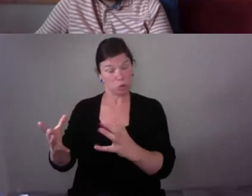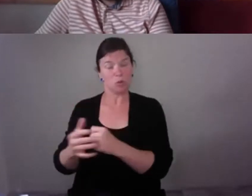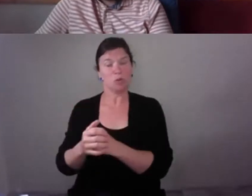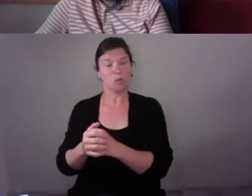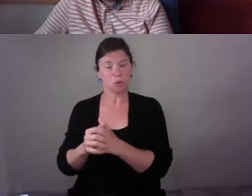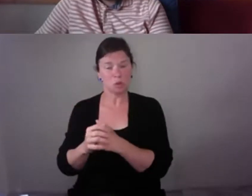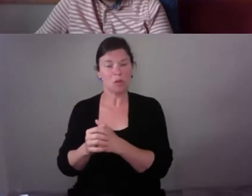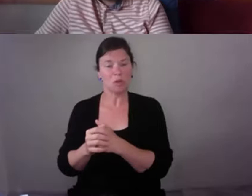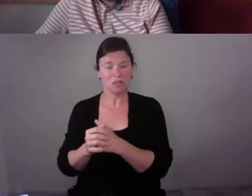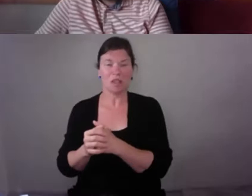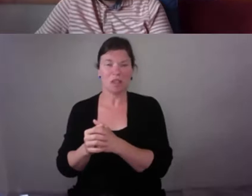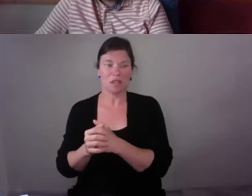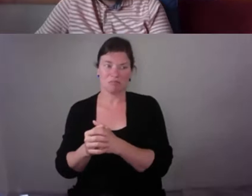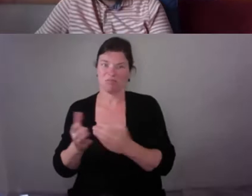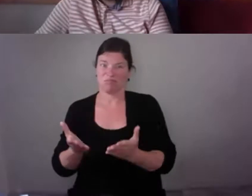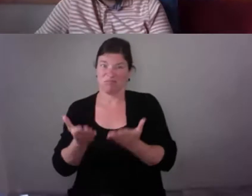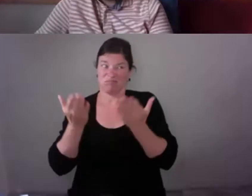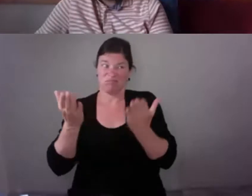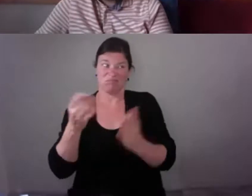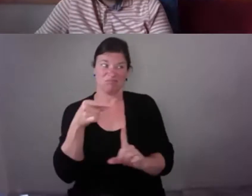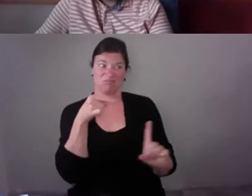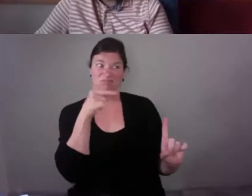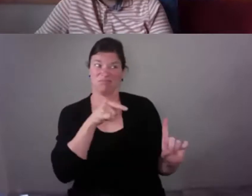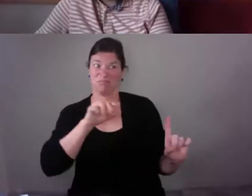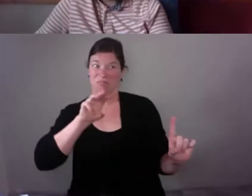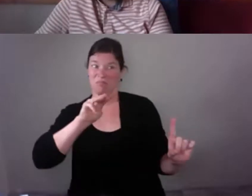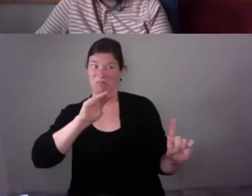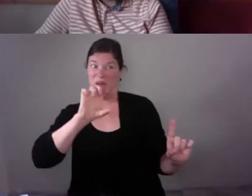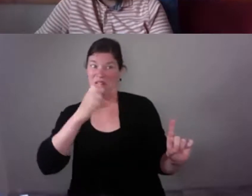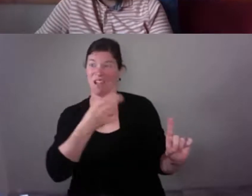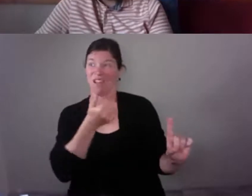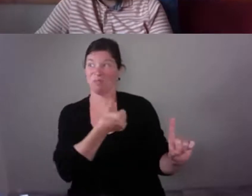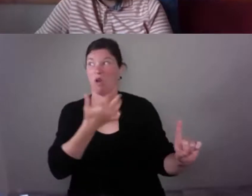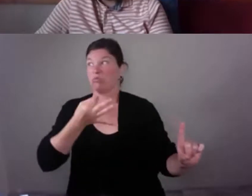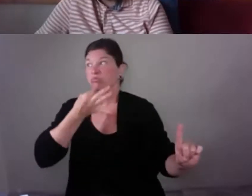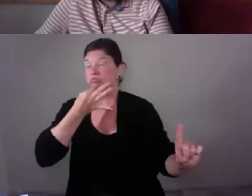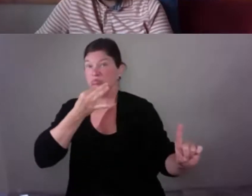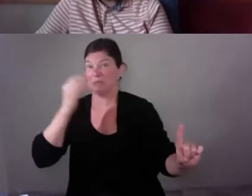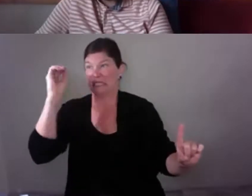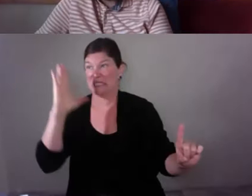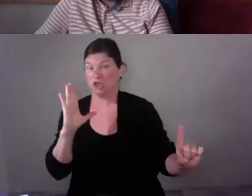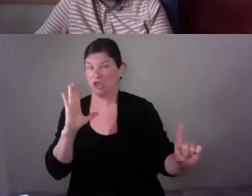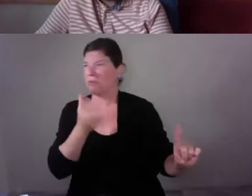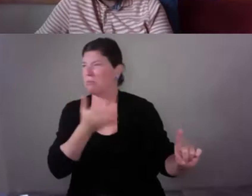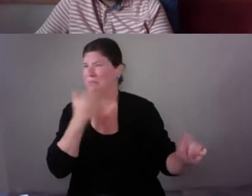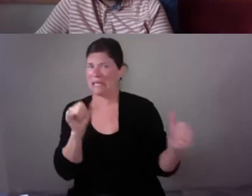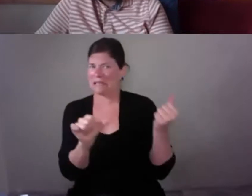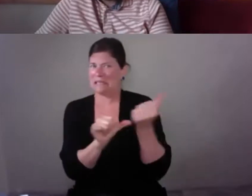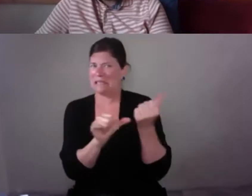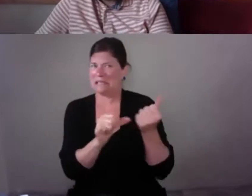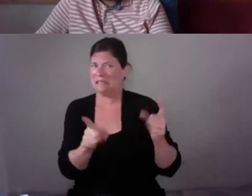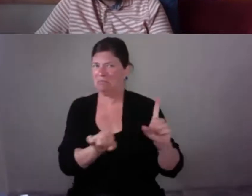that I'm like one of the best. I was one of the best TAs that